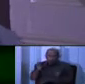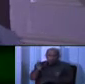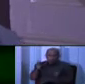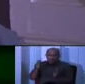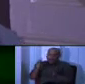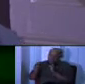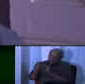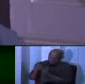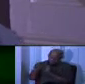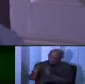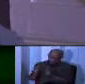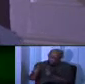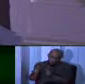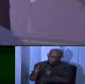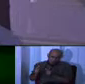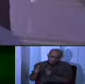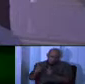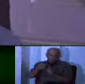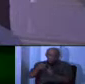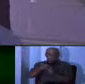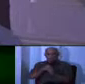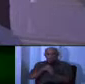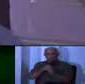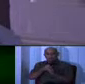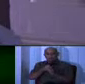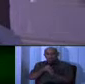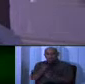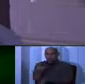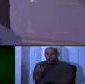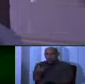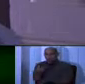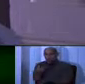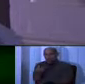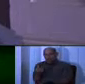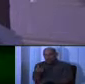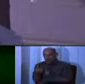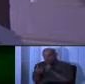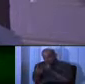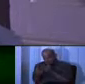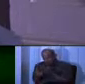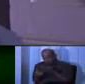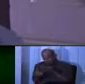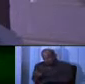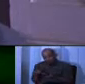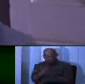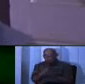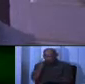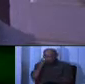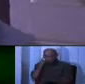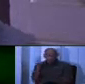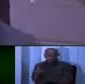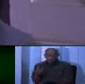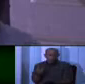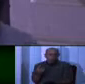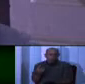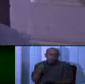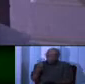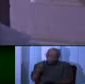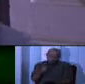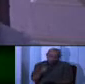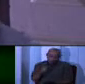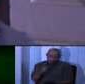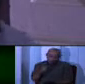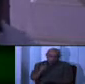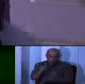gifts come from the one. And that for someone, you are the